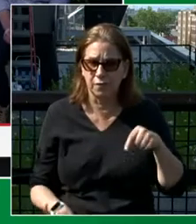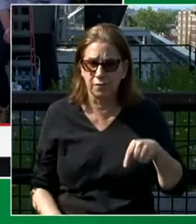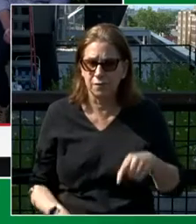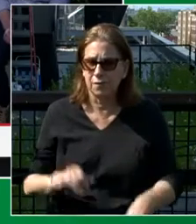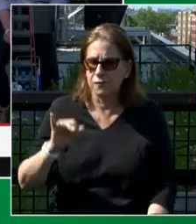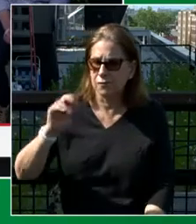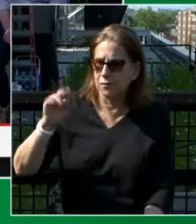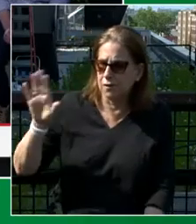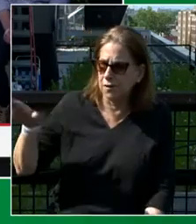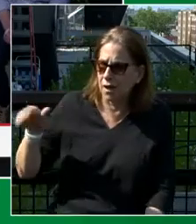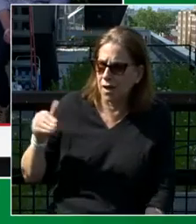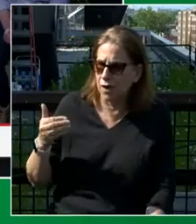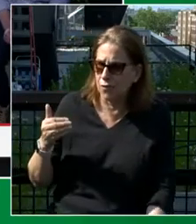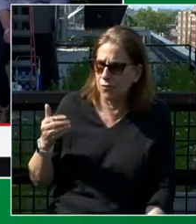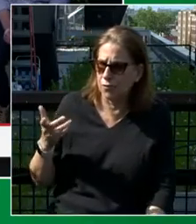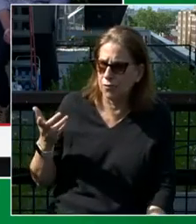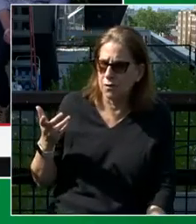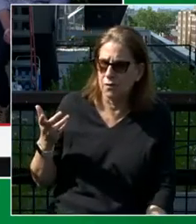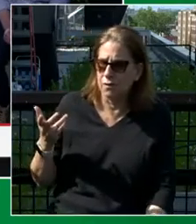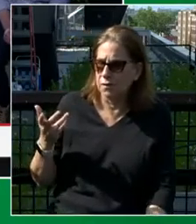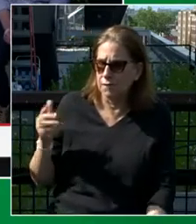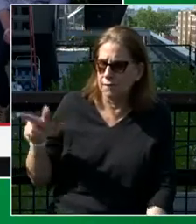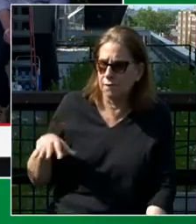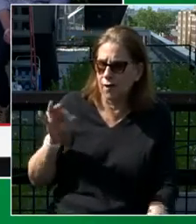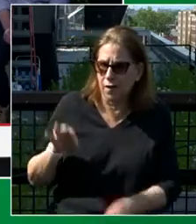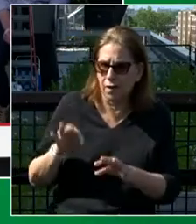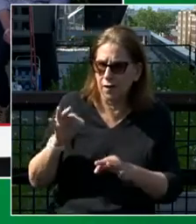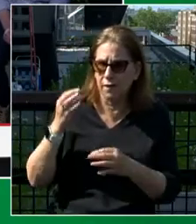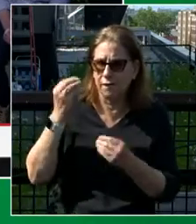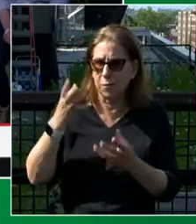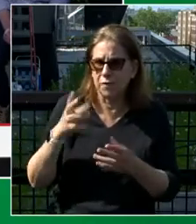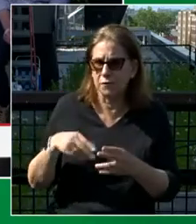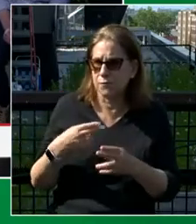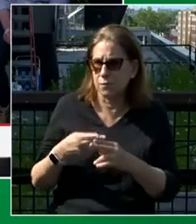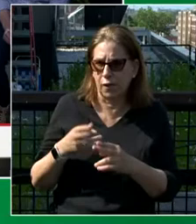help? How can we find information about it too? Go to the website